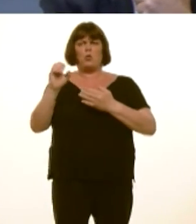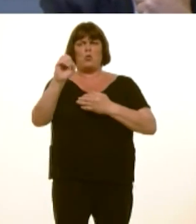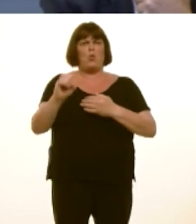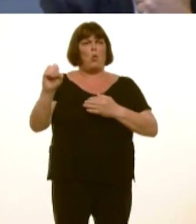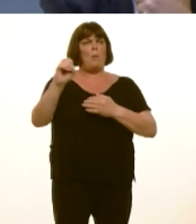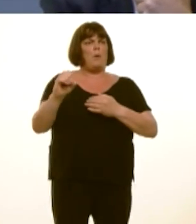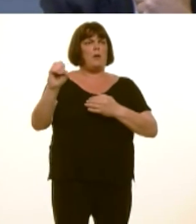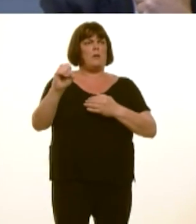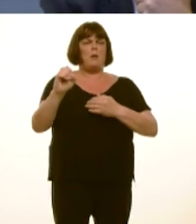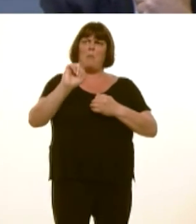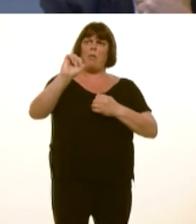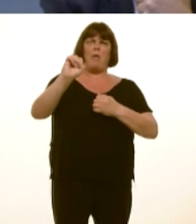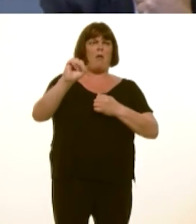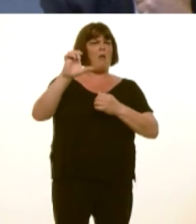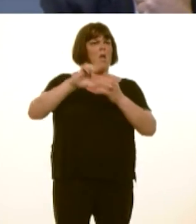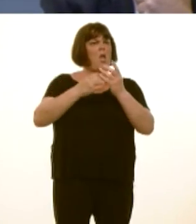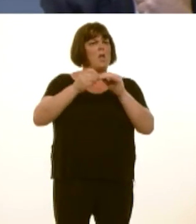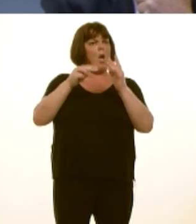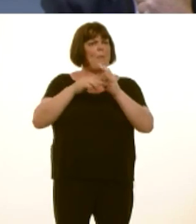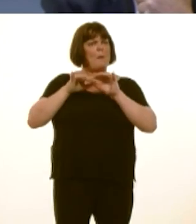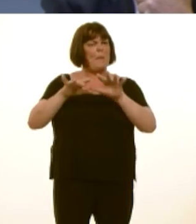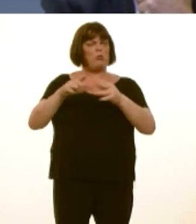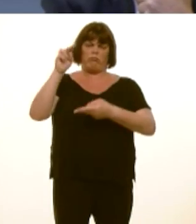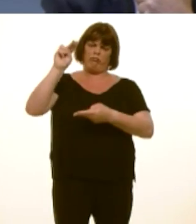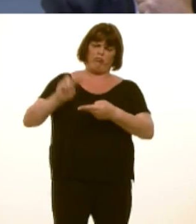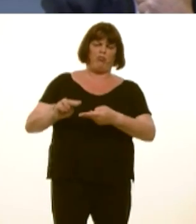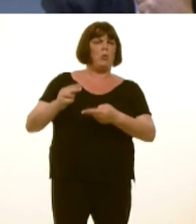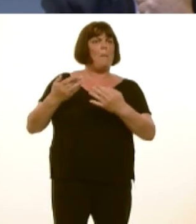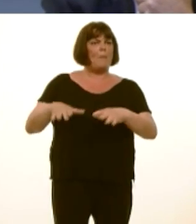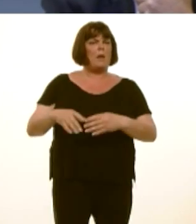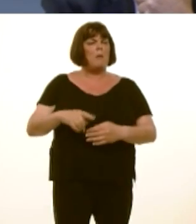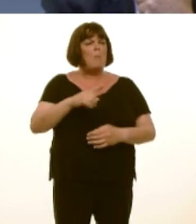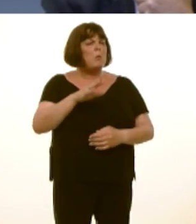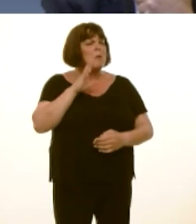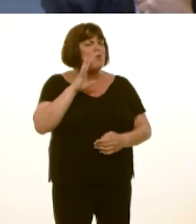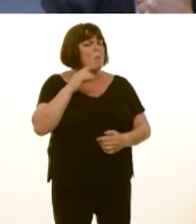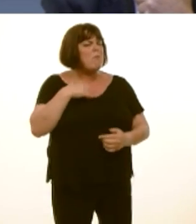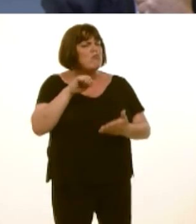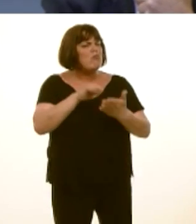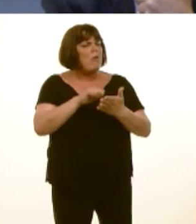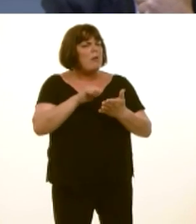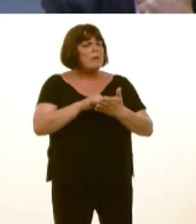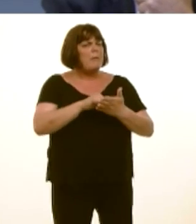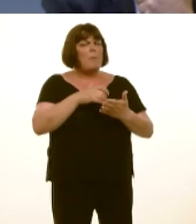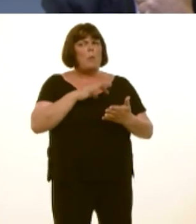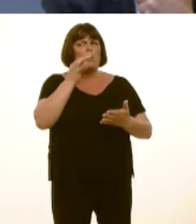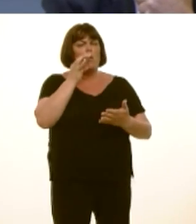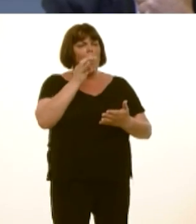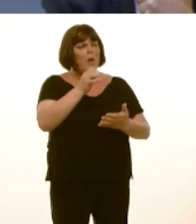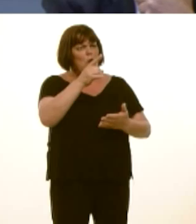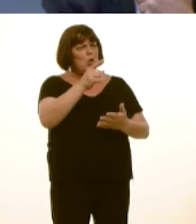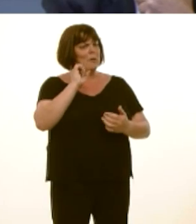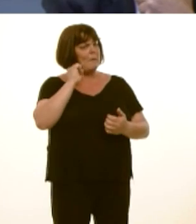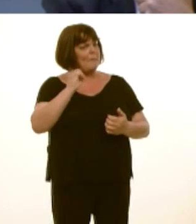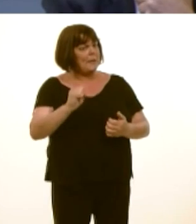carbon emissions down. And perhaps, Presiding Officer, the First Minister misheard me. Is the First Minister committed to